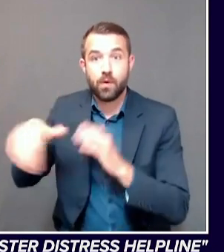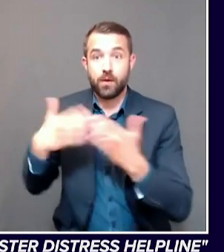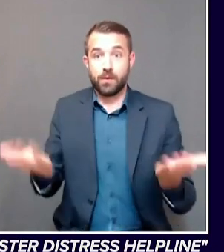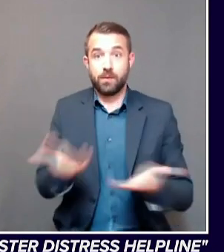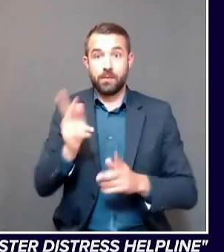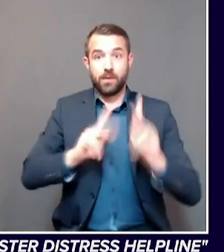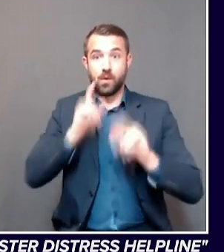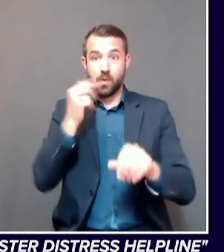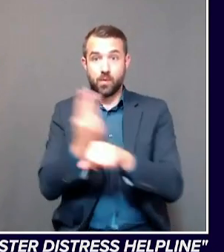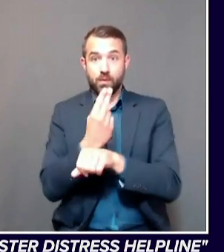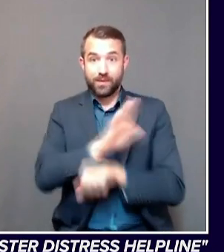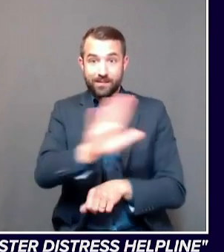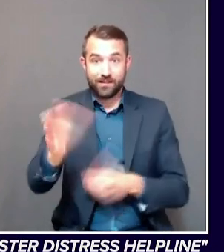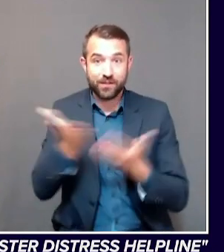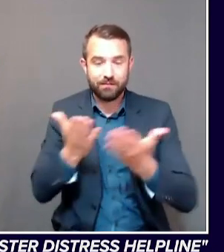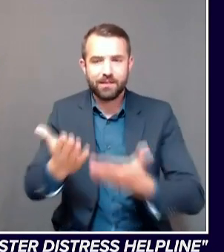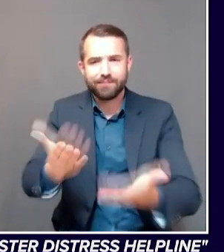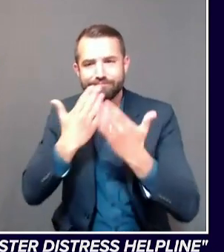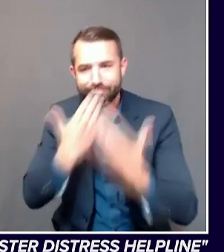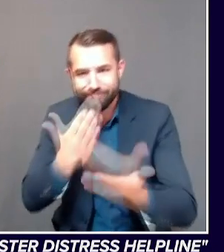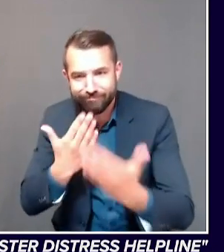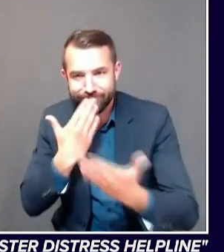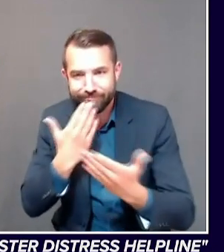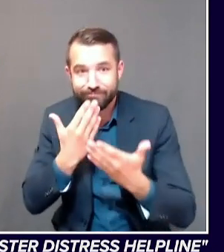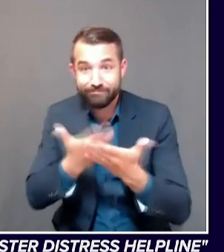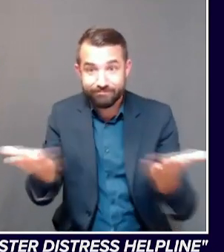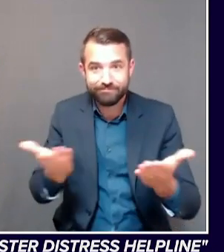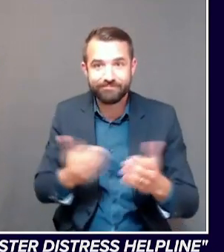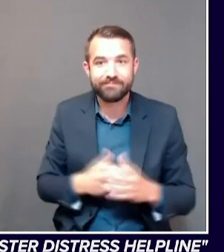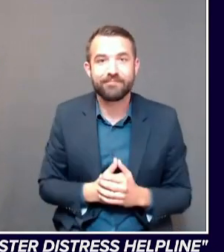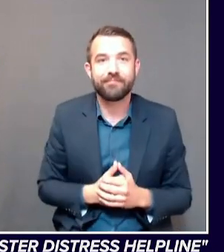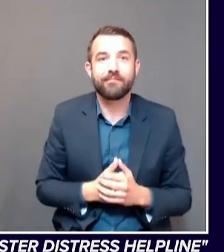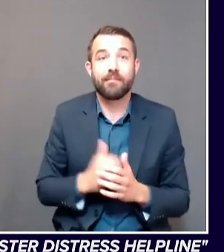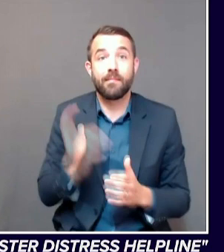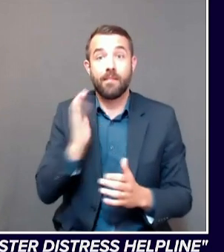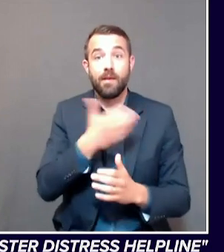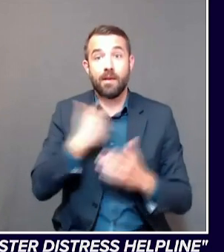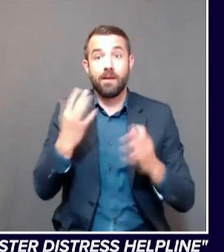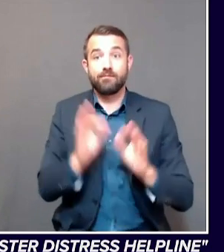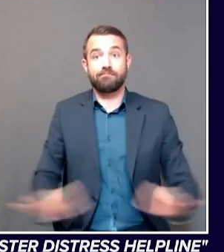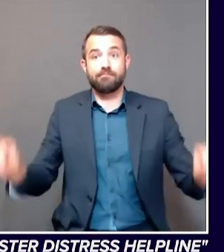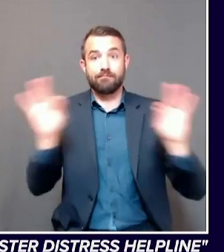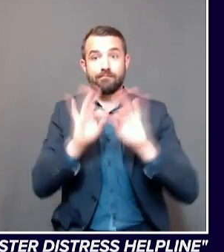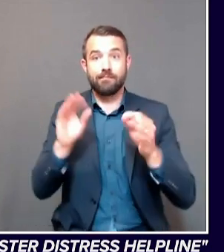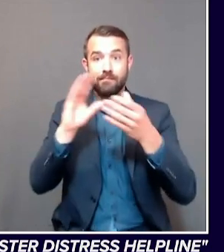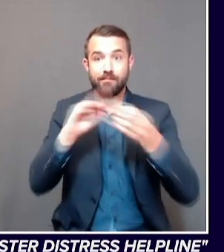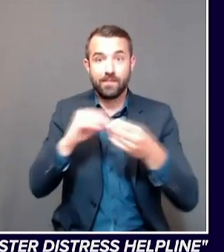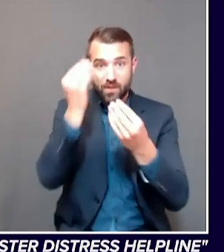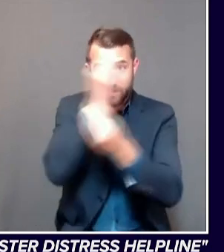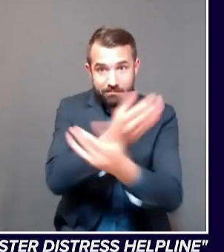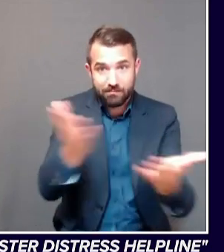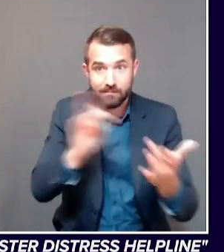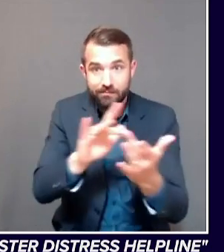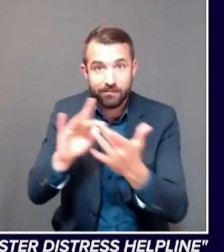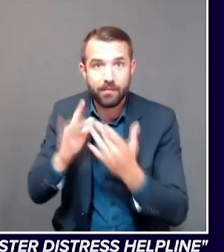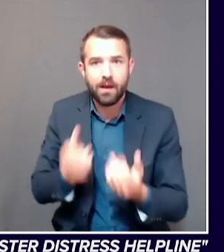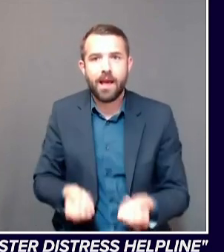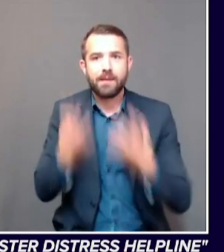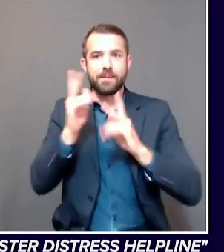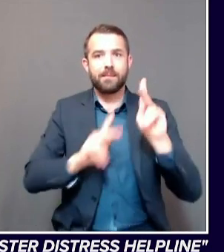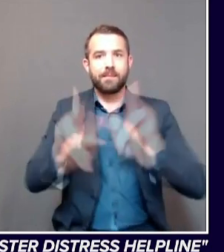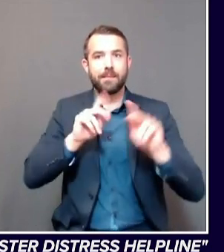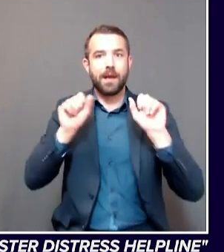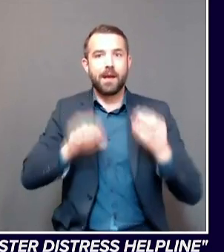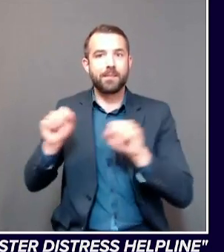efforts and again, making sure that our vital messages during this time are able to reach as many people as possible. So thank